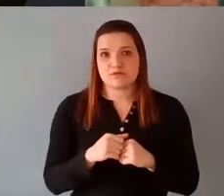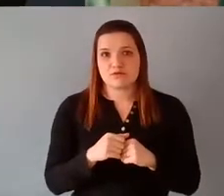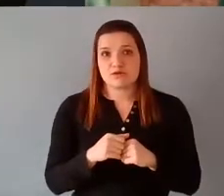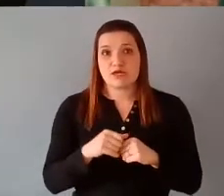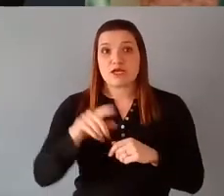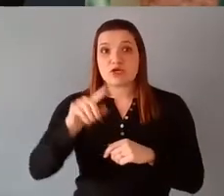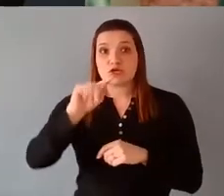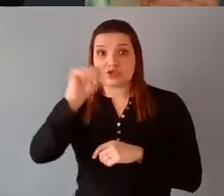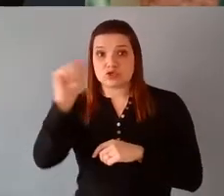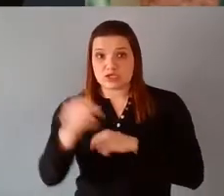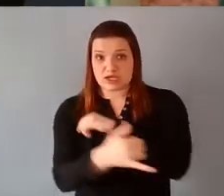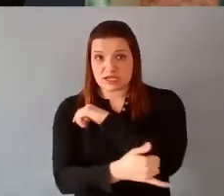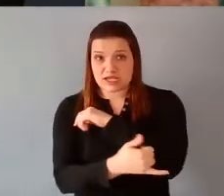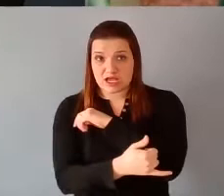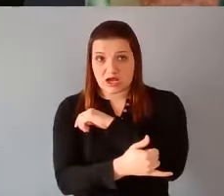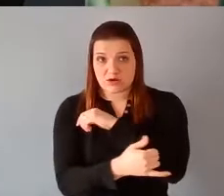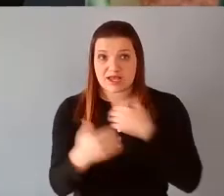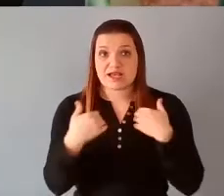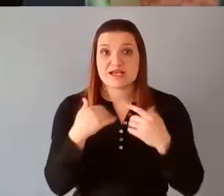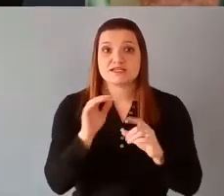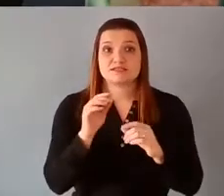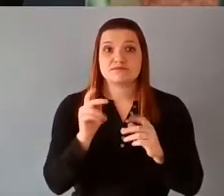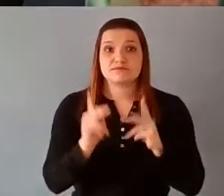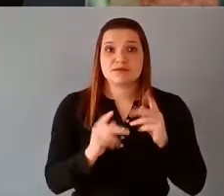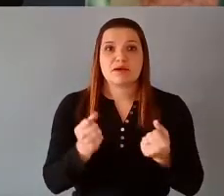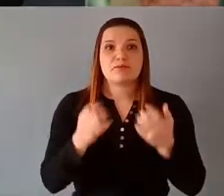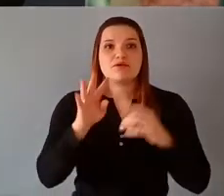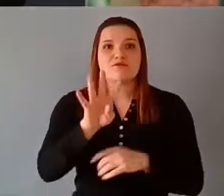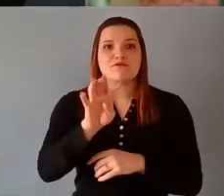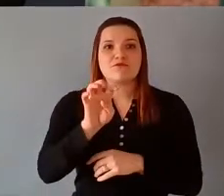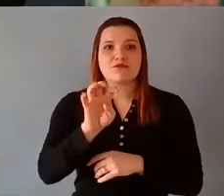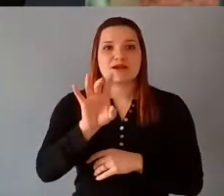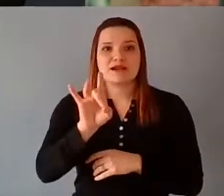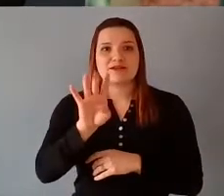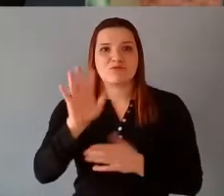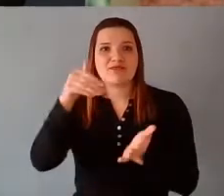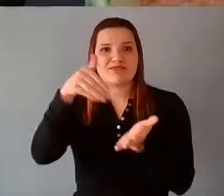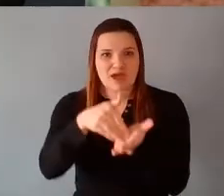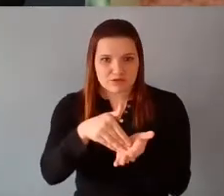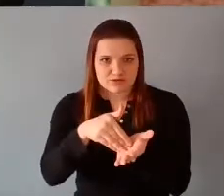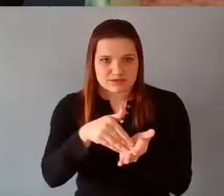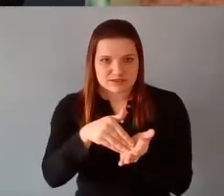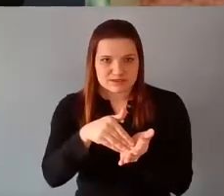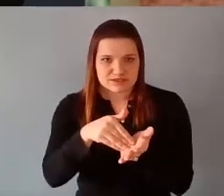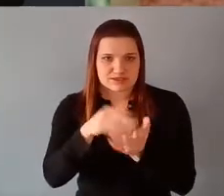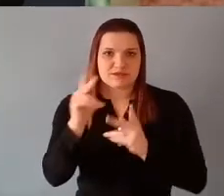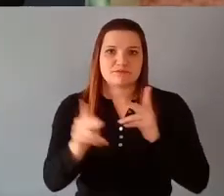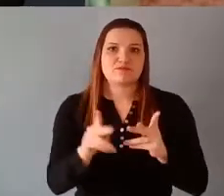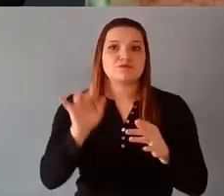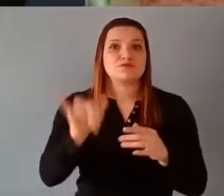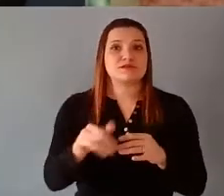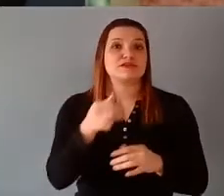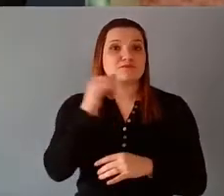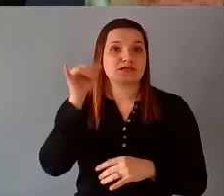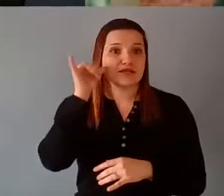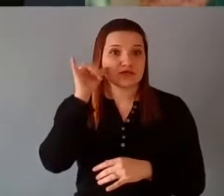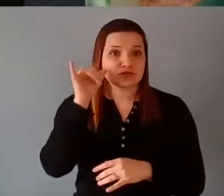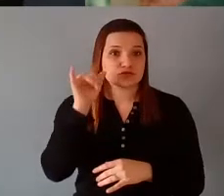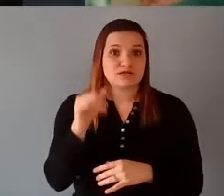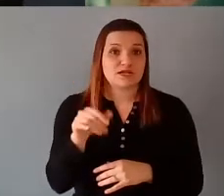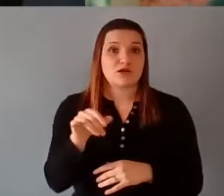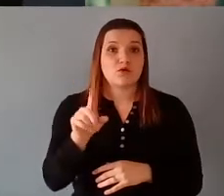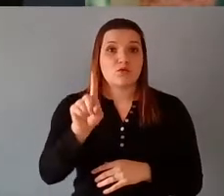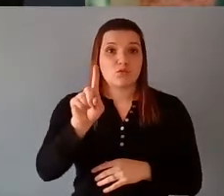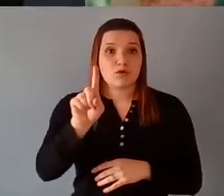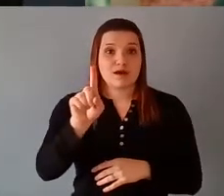with a population of 484,000 people. So this is as of yesterday at 1:15 p.m. This is